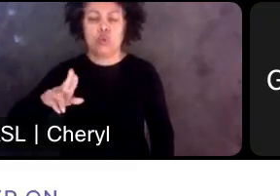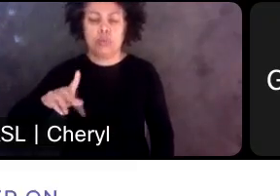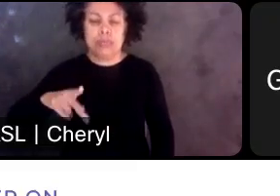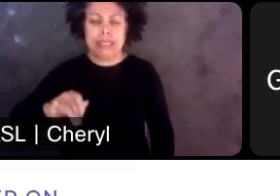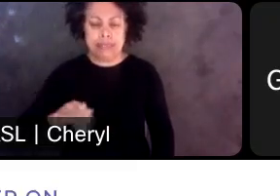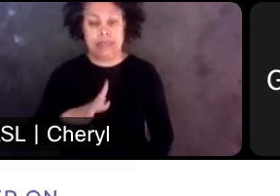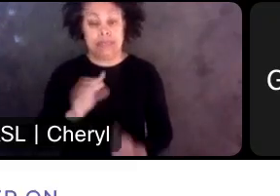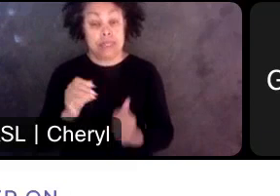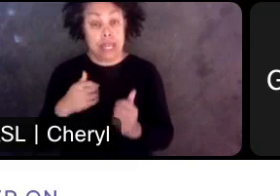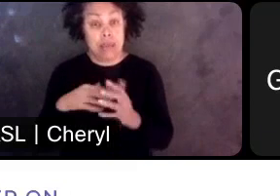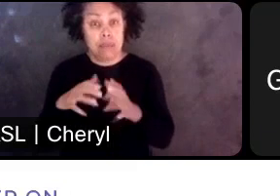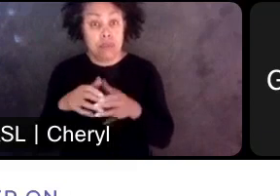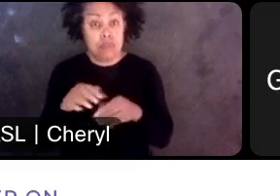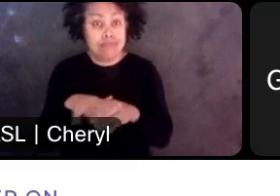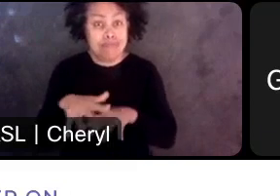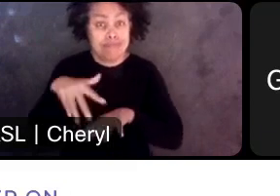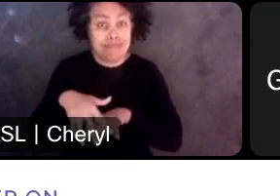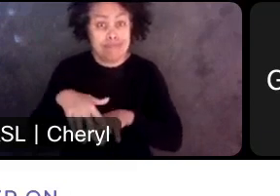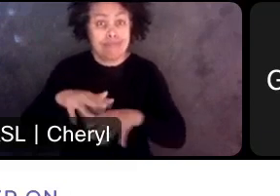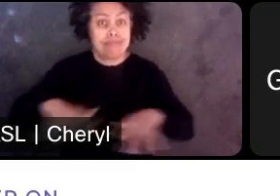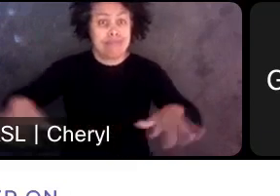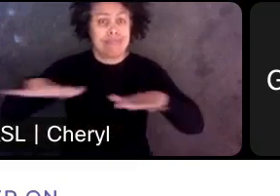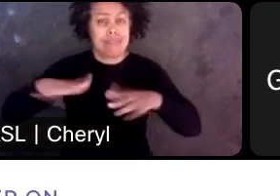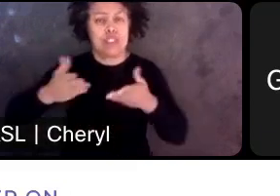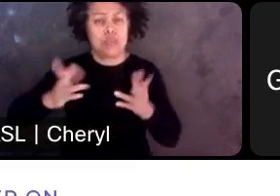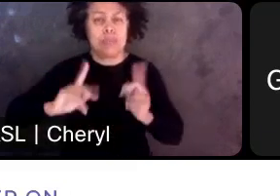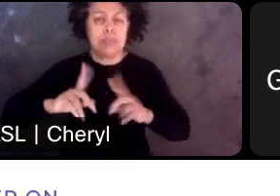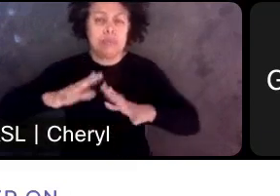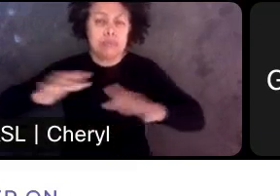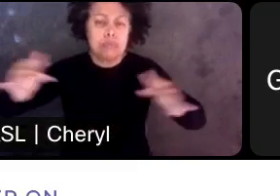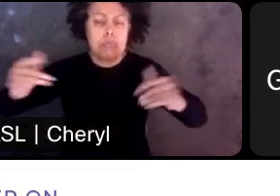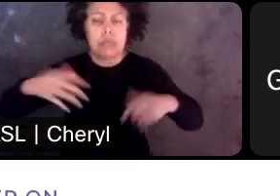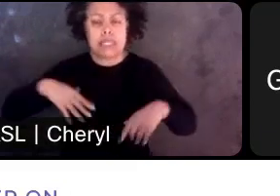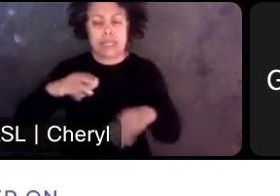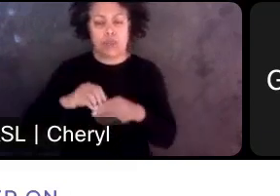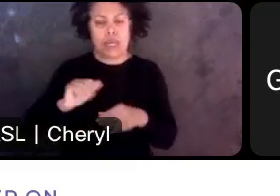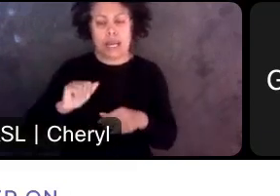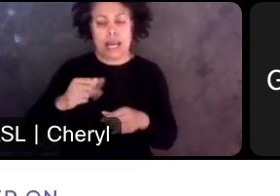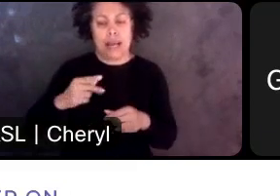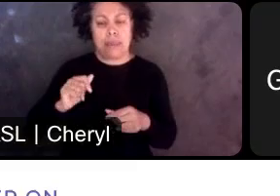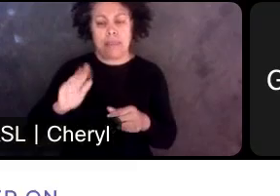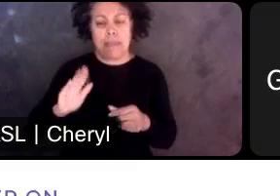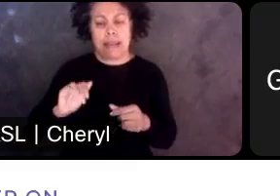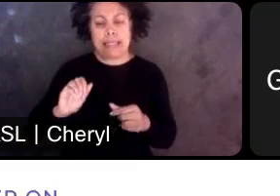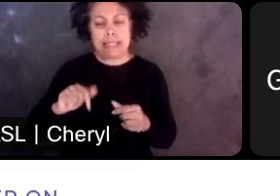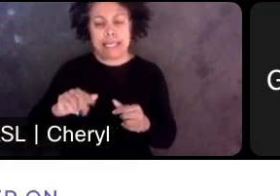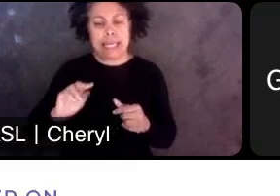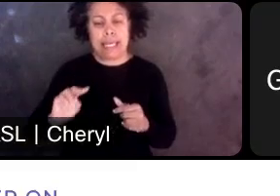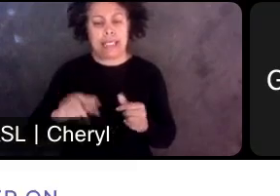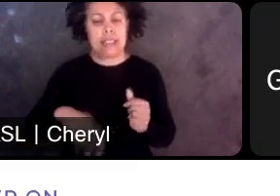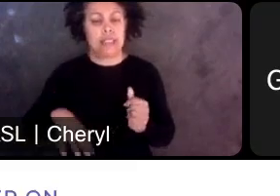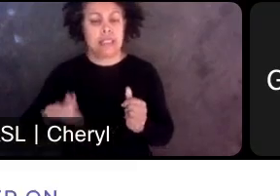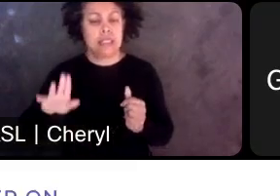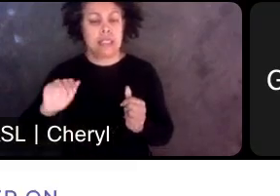Katuchik and serves people from diverse cultures, including Inupiat, Athabascan, Aleut, and Alutiiq, who continue